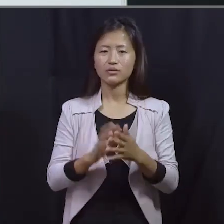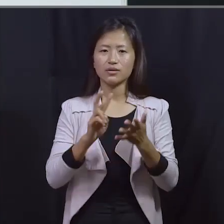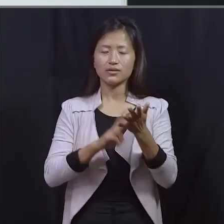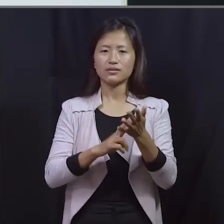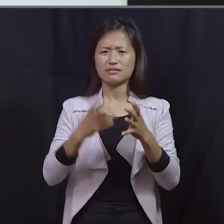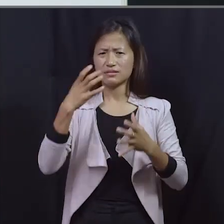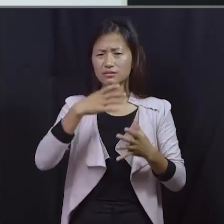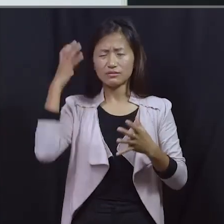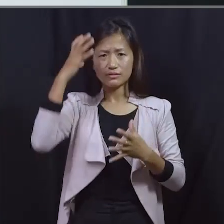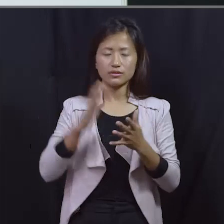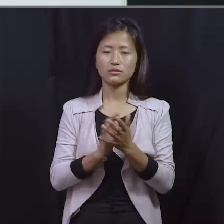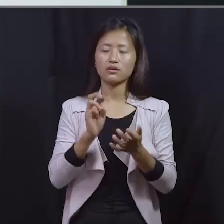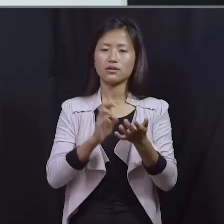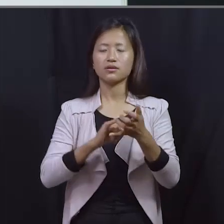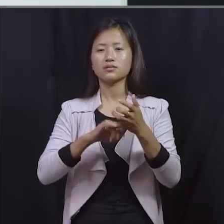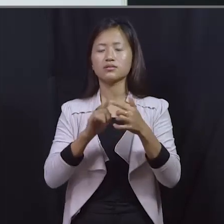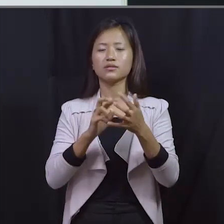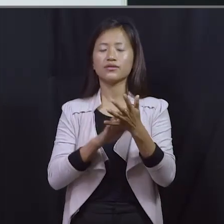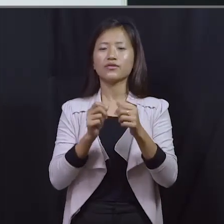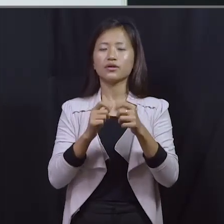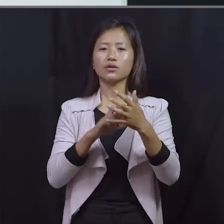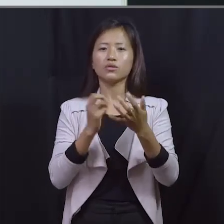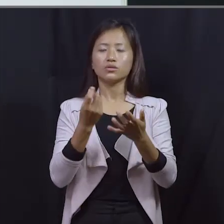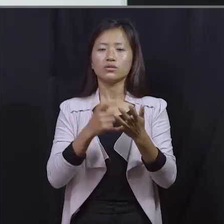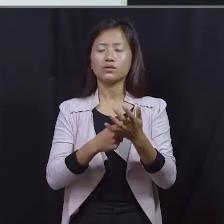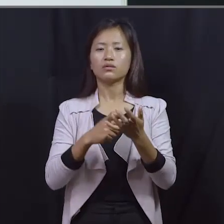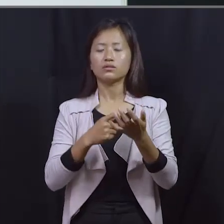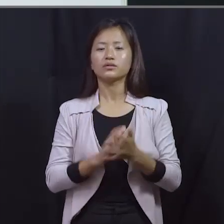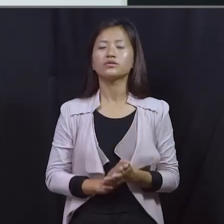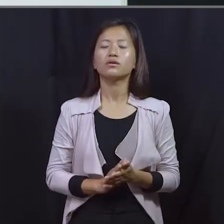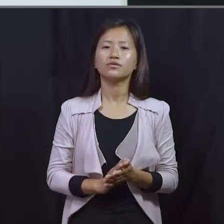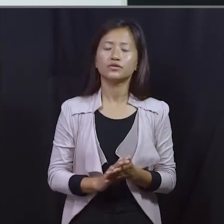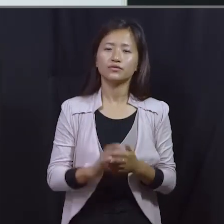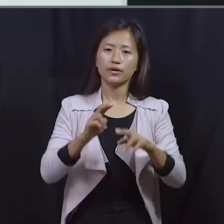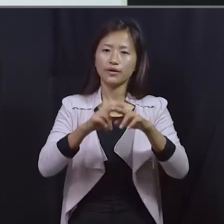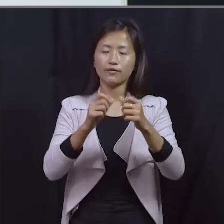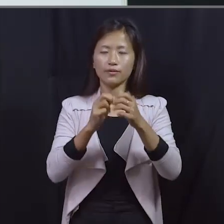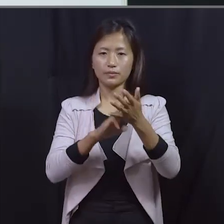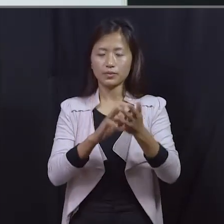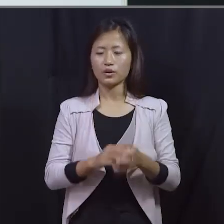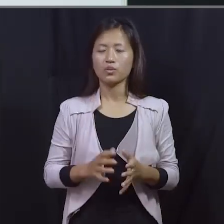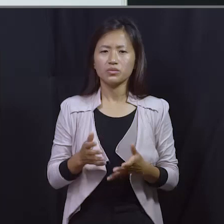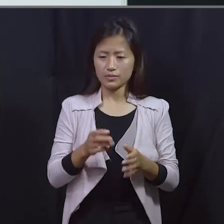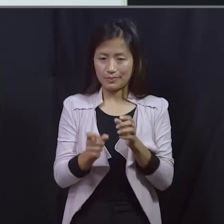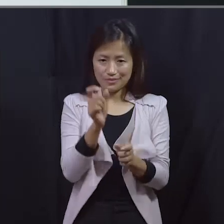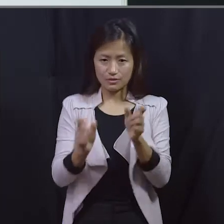famine, many of the cattle which the peasants or the farmers were